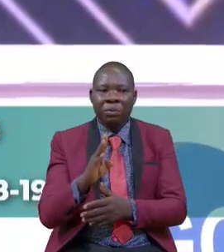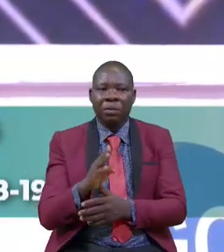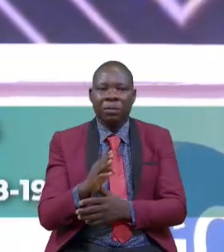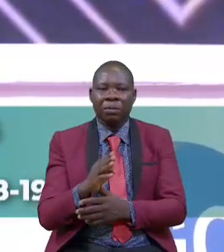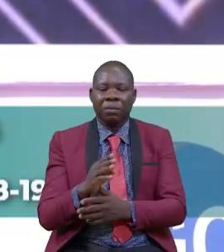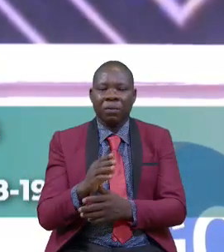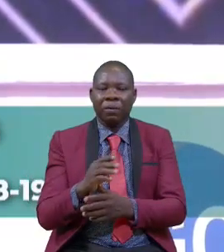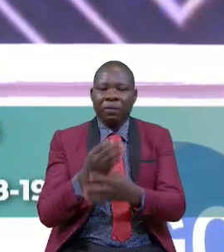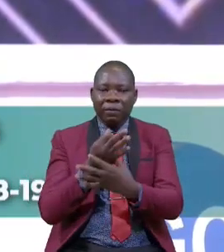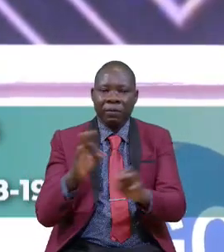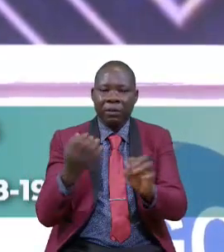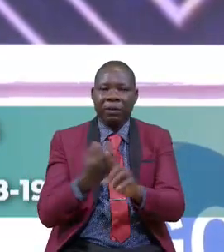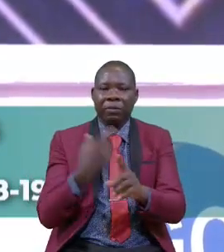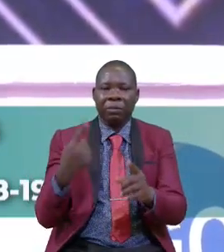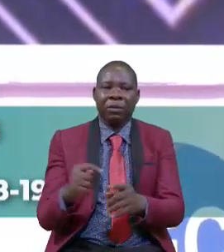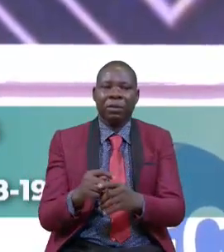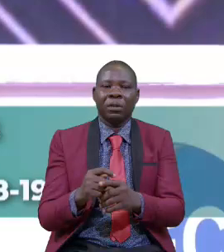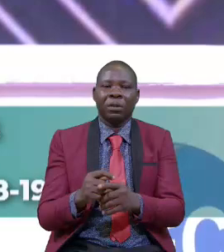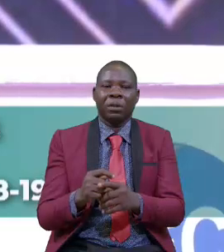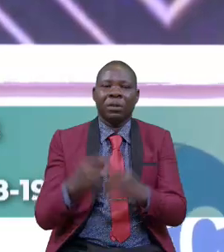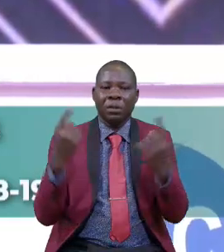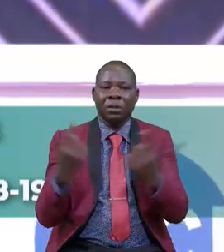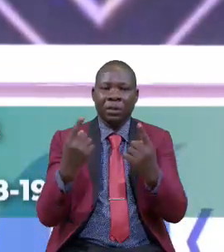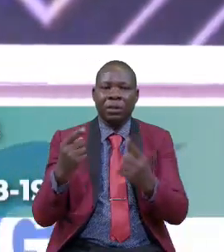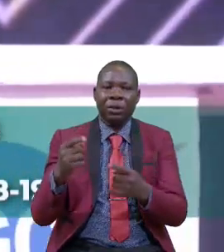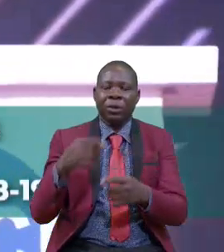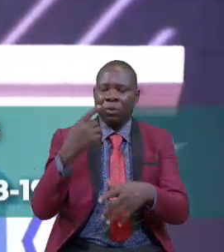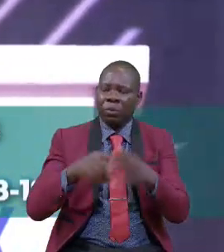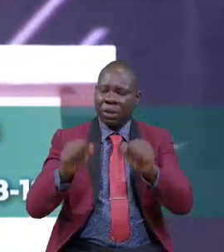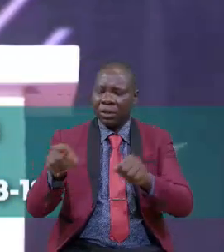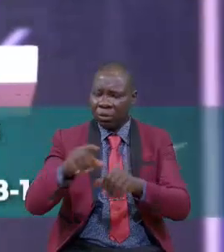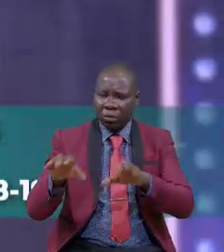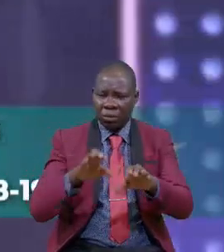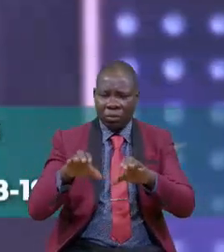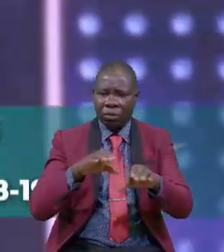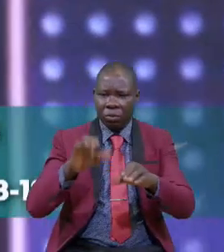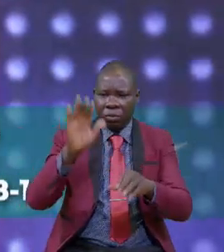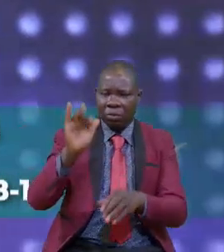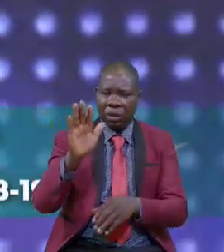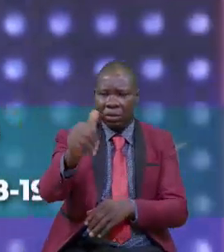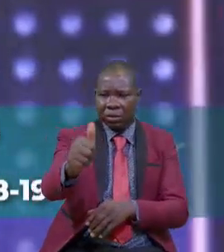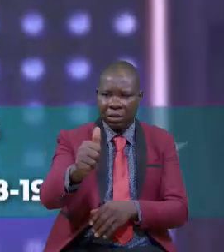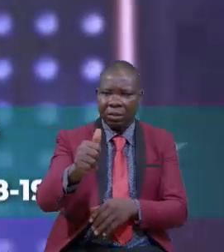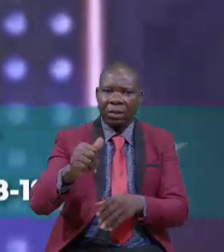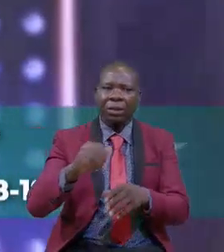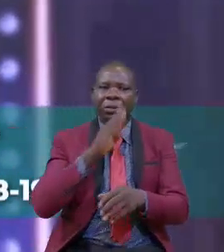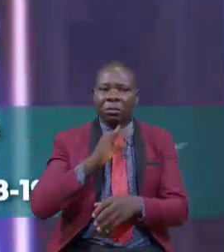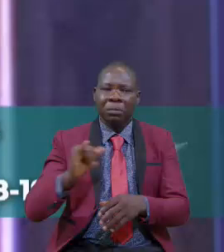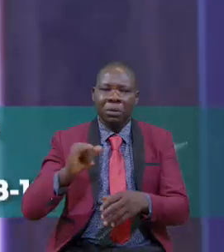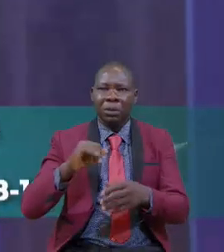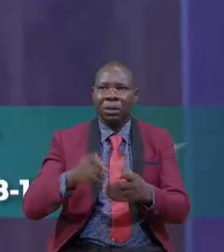do by myself? What could you do by yourself? It says, being then made free